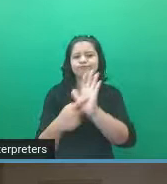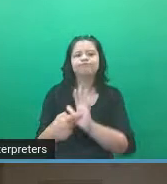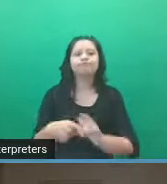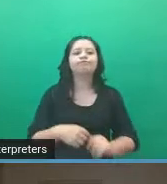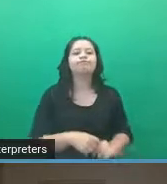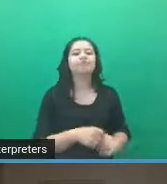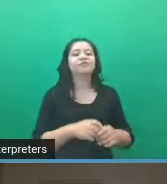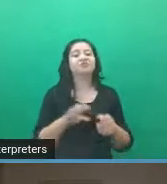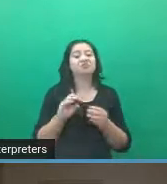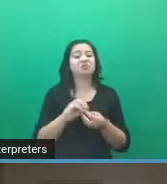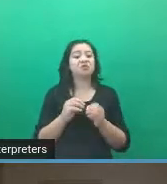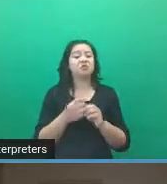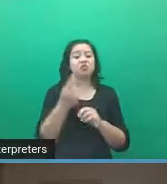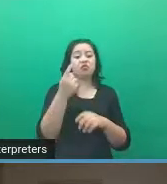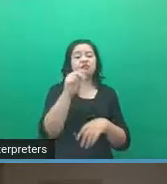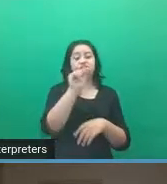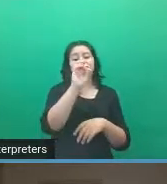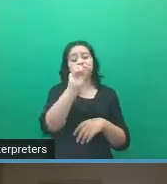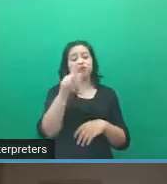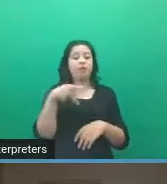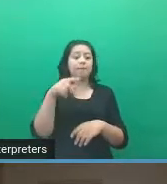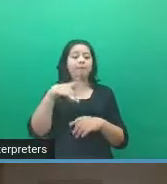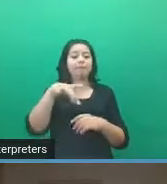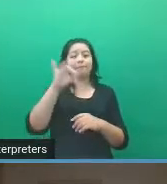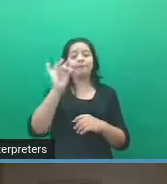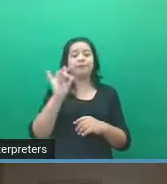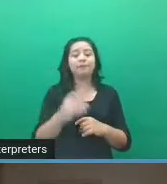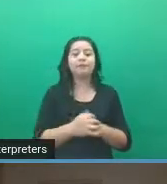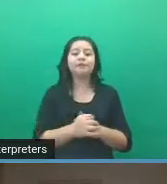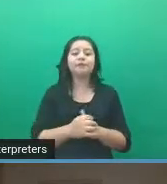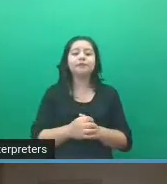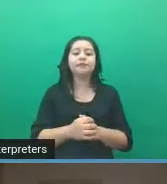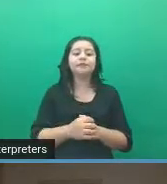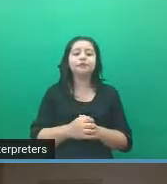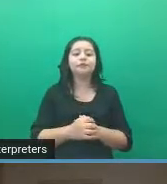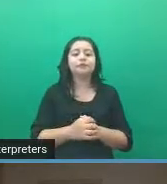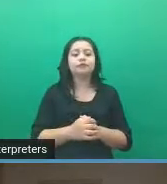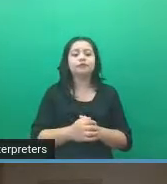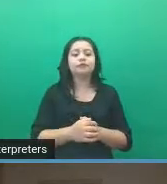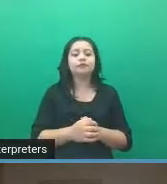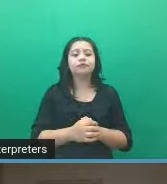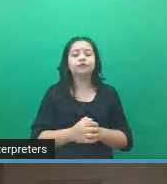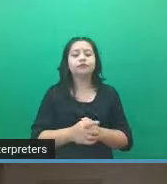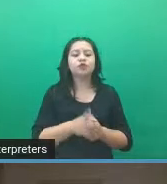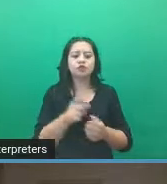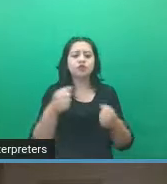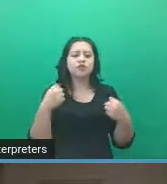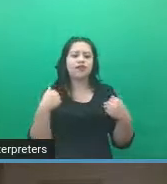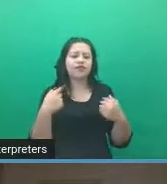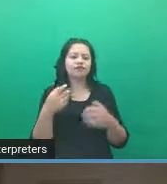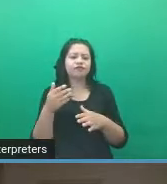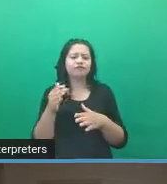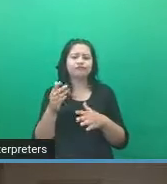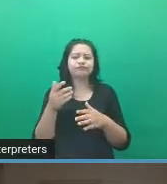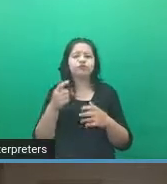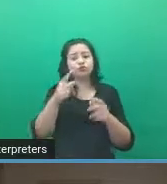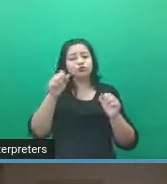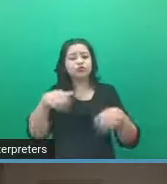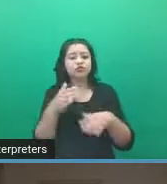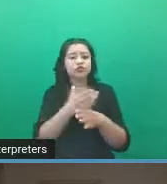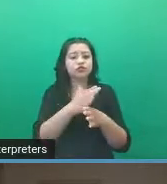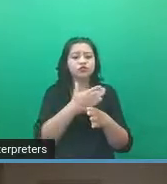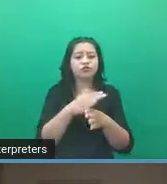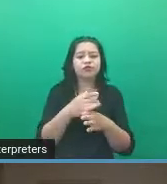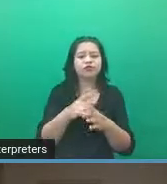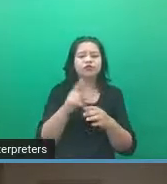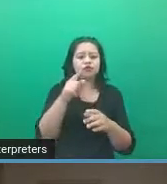pick on the website. So I have some resources that we can share, but Capterra is where I go. And you can